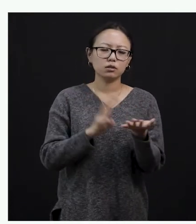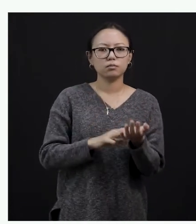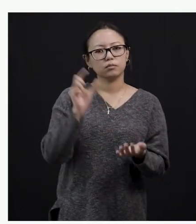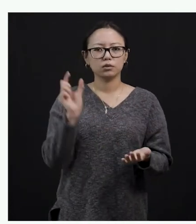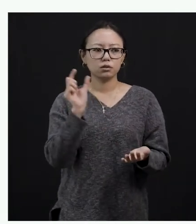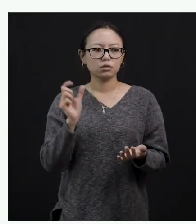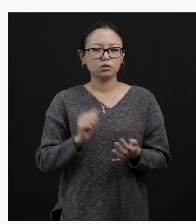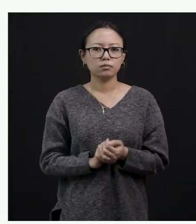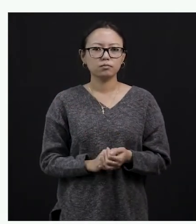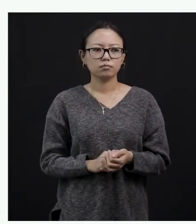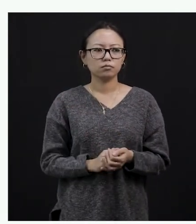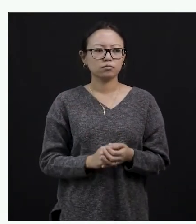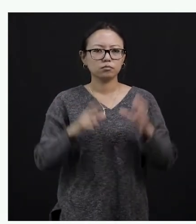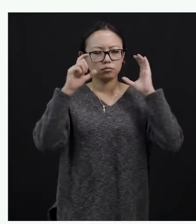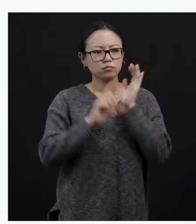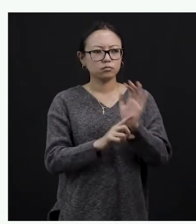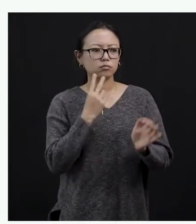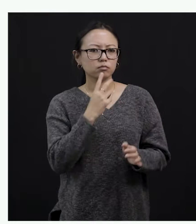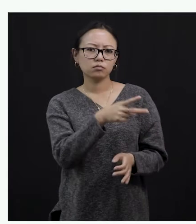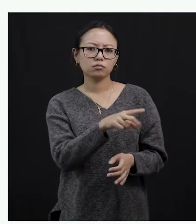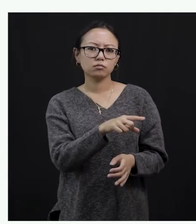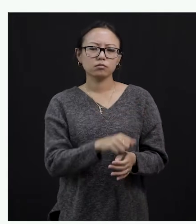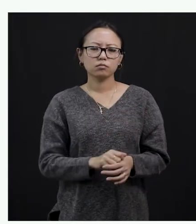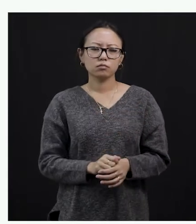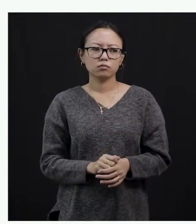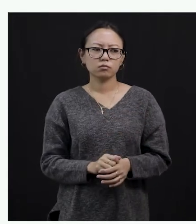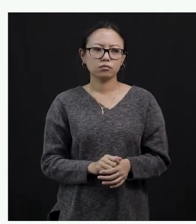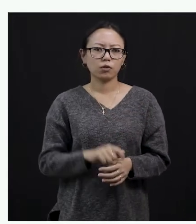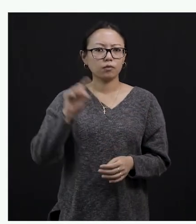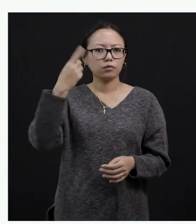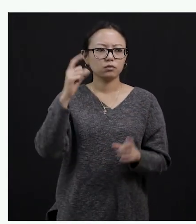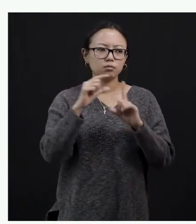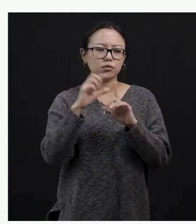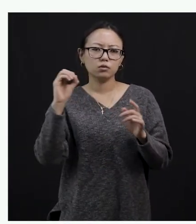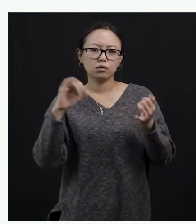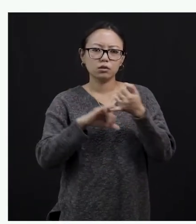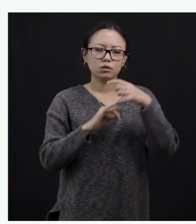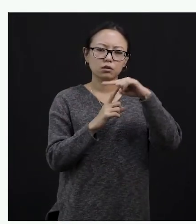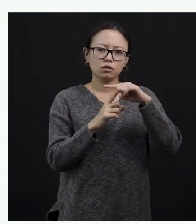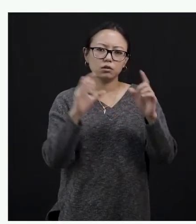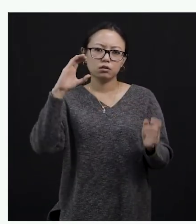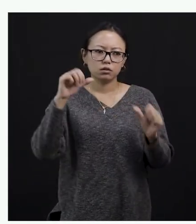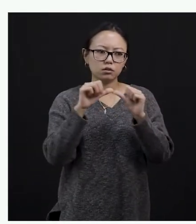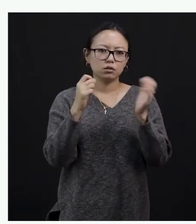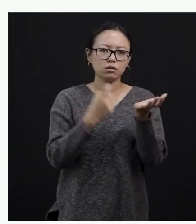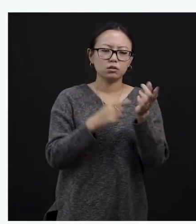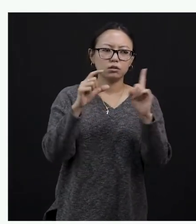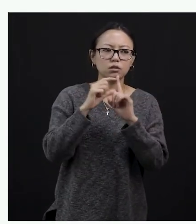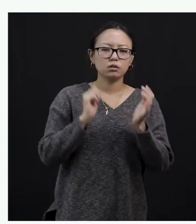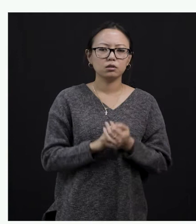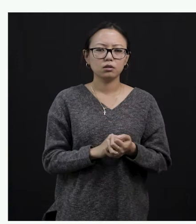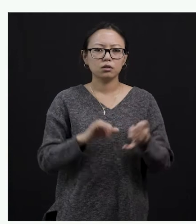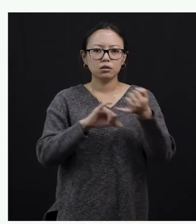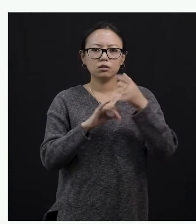Okay, so look carefully. This is postcard, this is aerogram, this is stamped